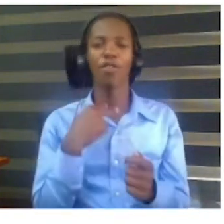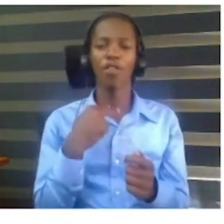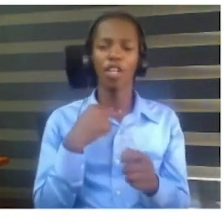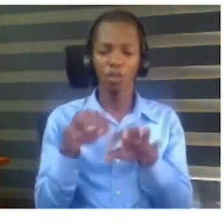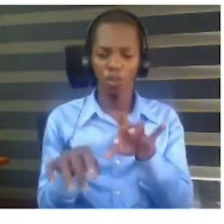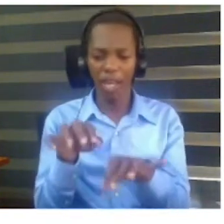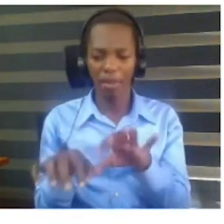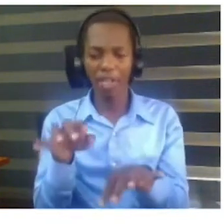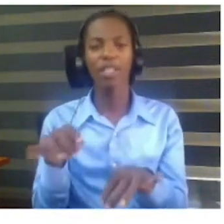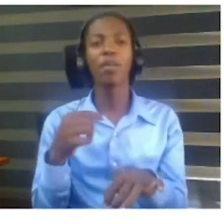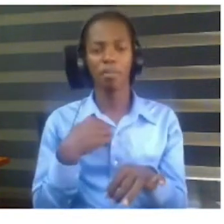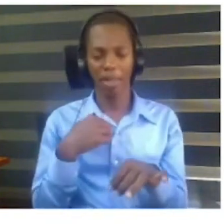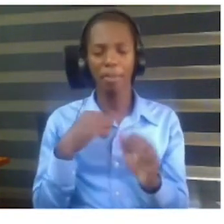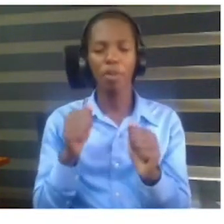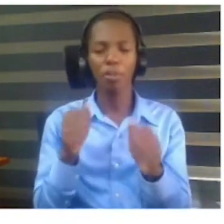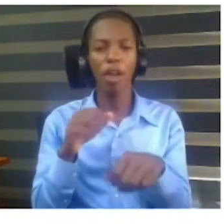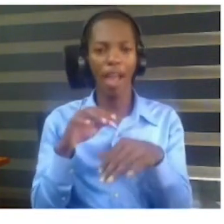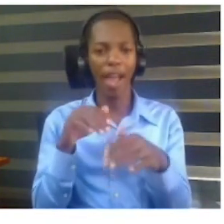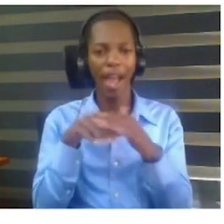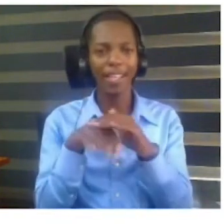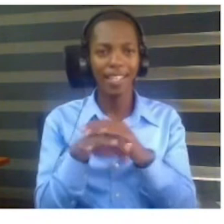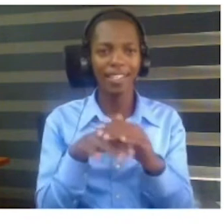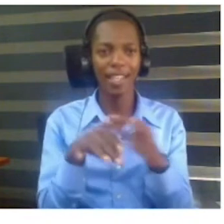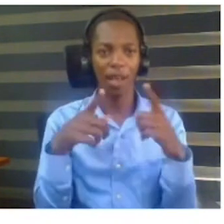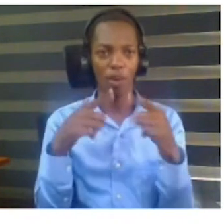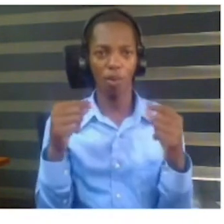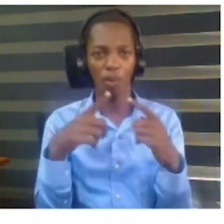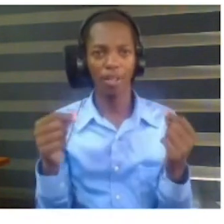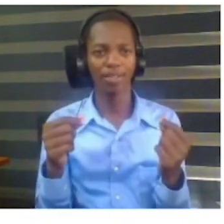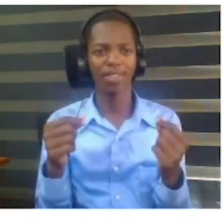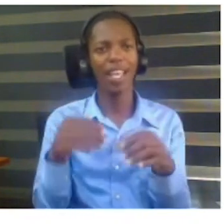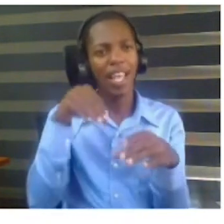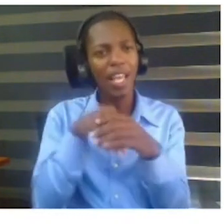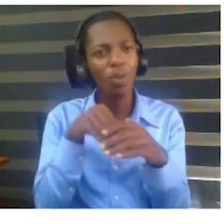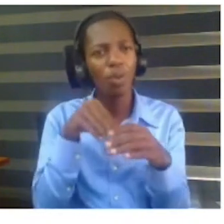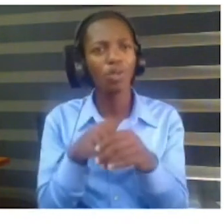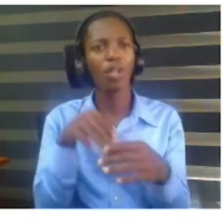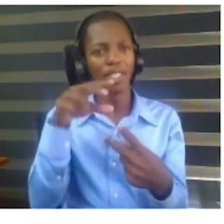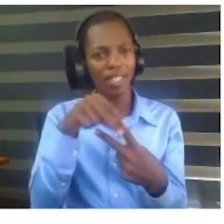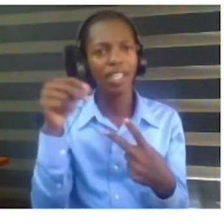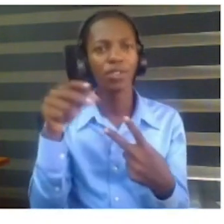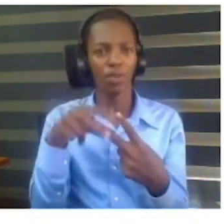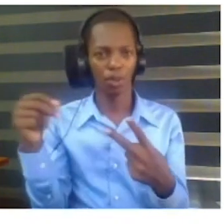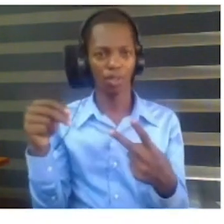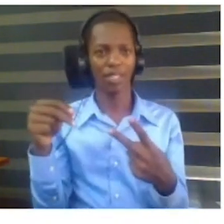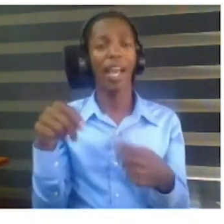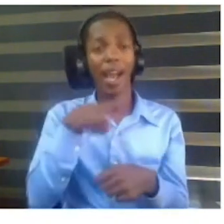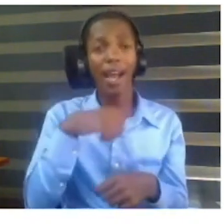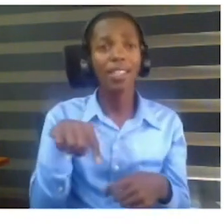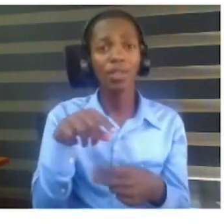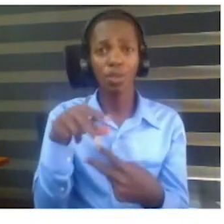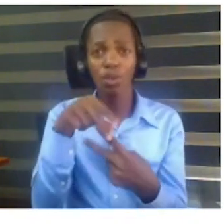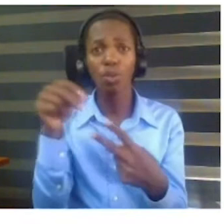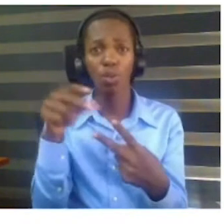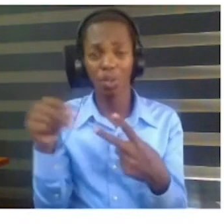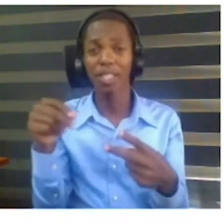words. Inclusion is a choice. When you choose inclusion, you role model it for